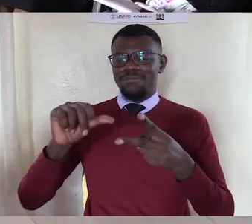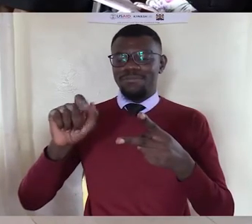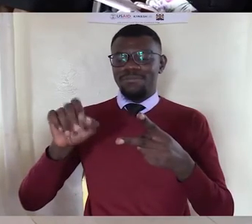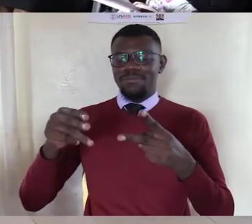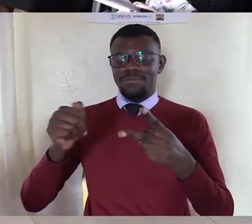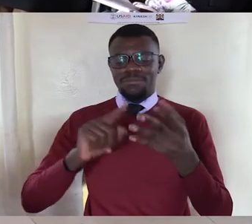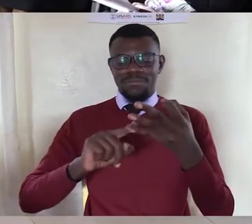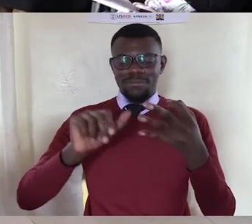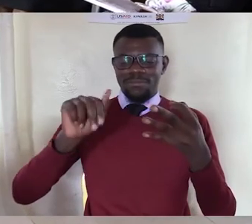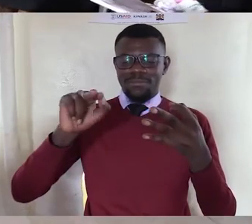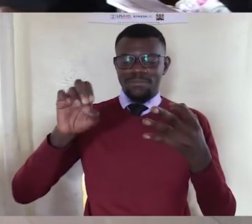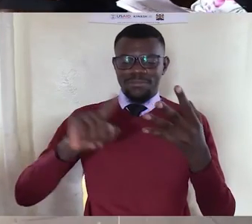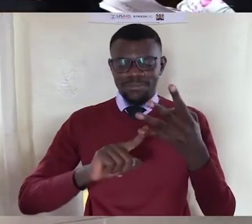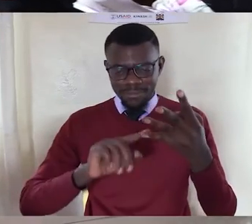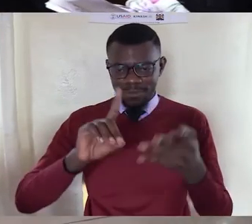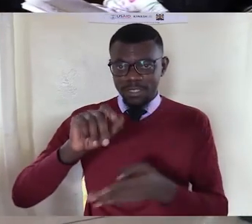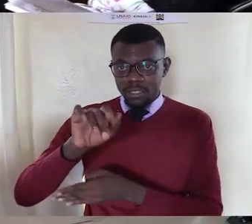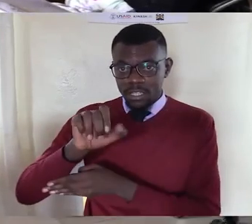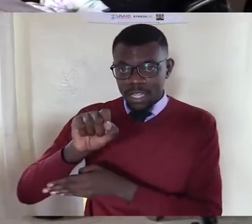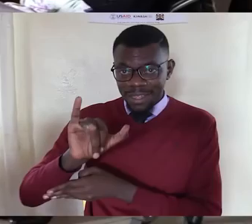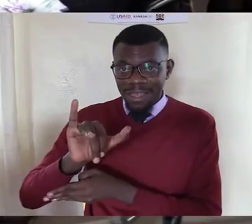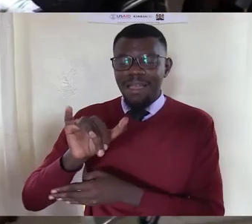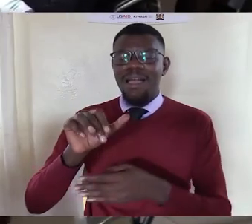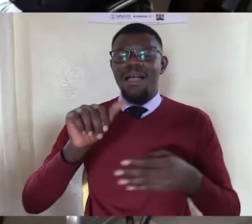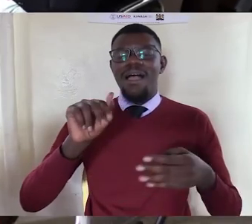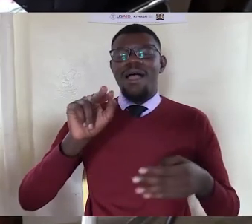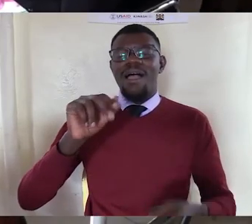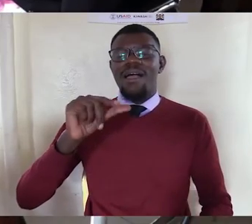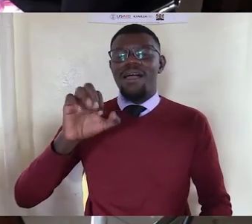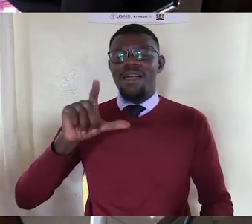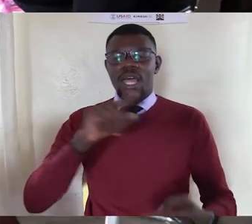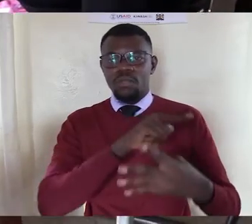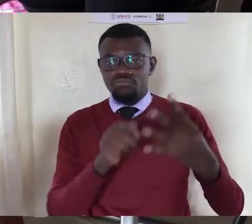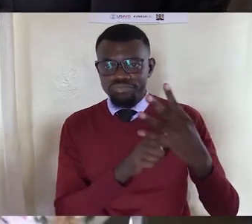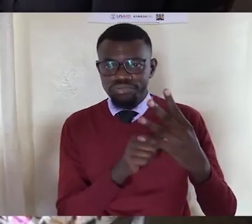Anne. Thank you, Daisy. Angeline, thank you. Thank you so much. We really take